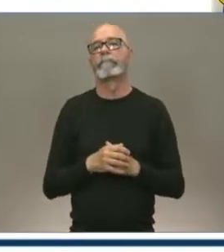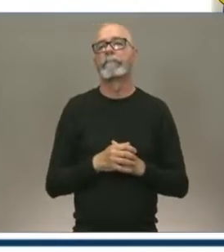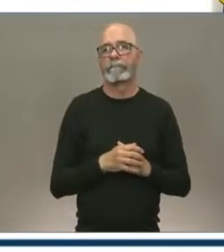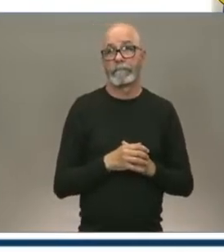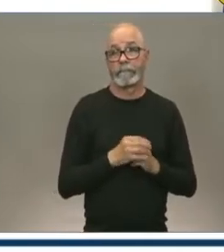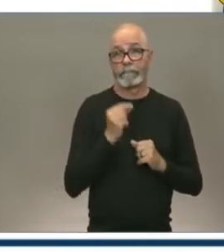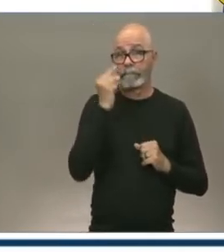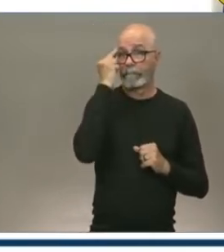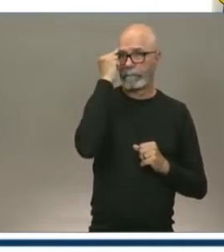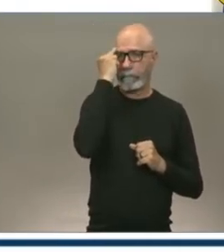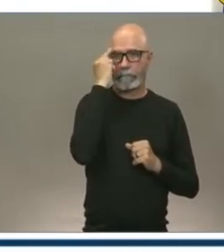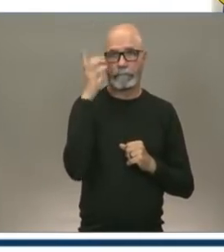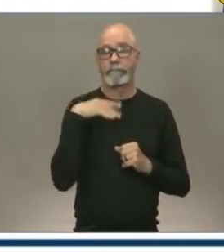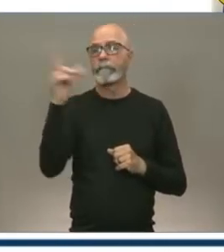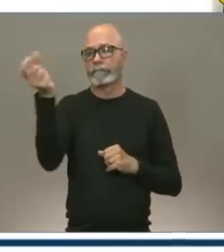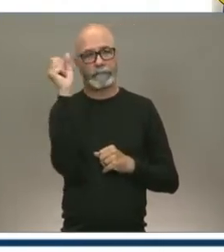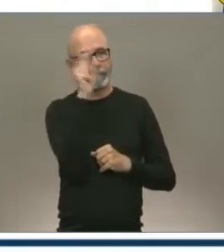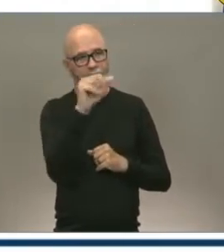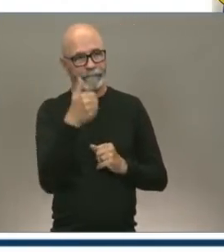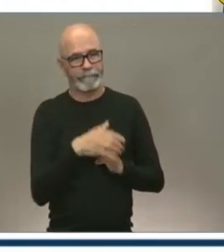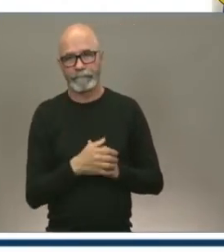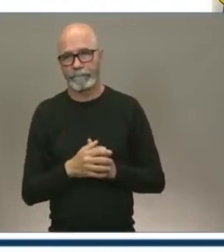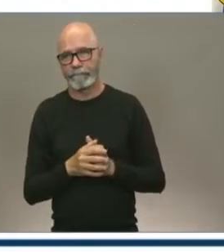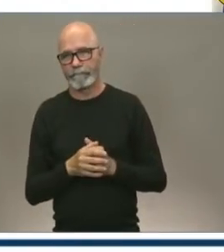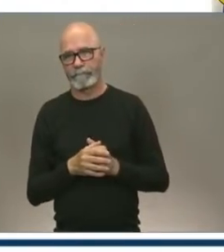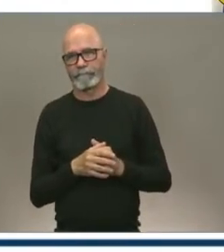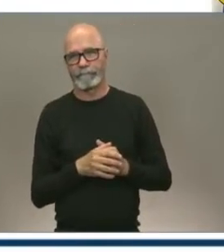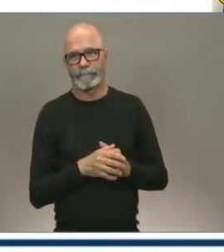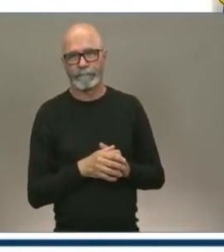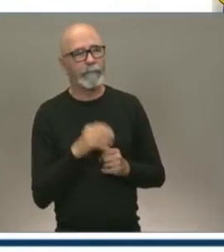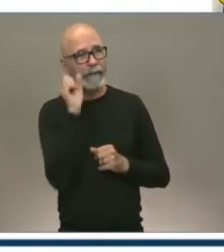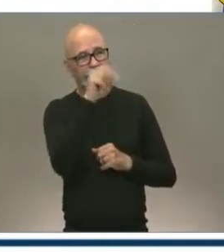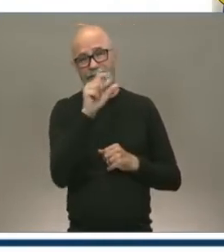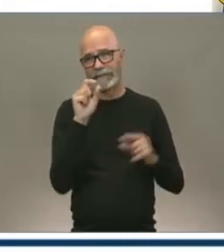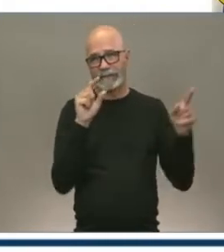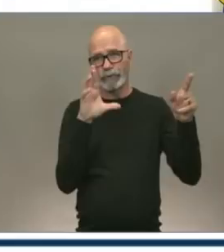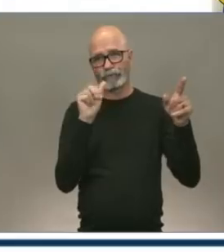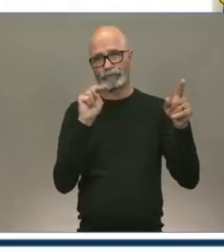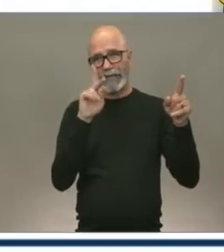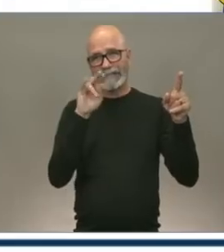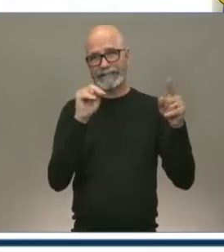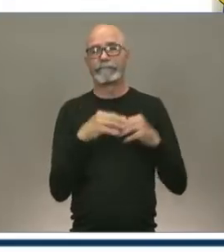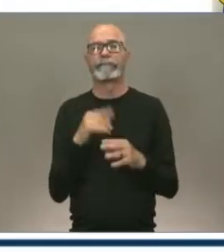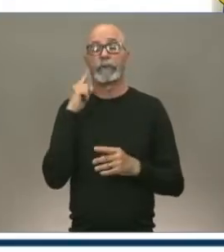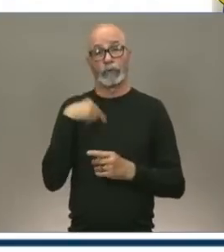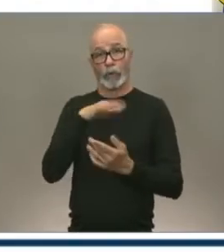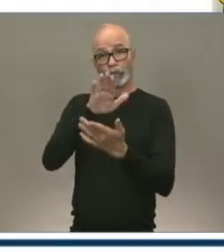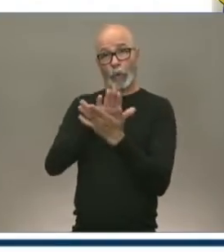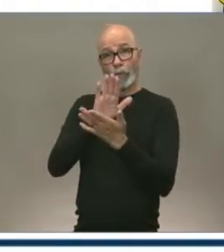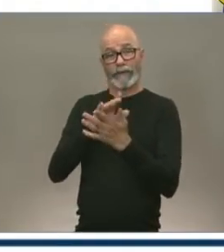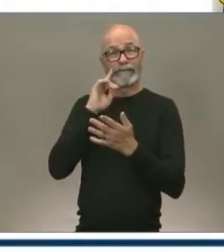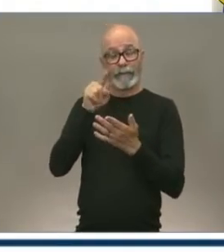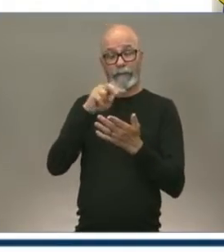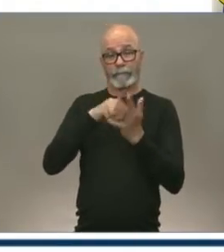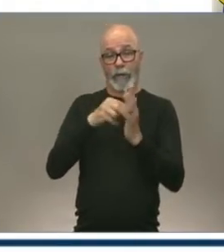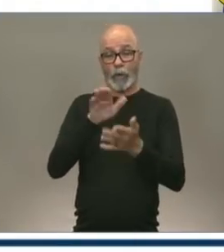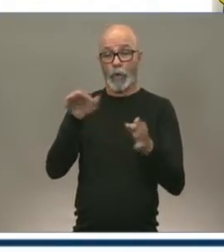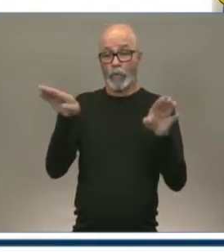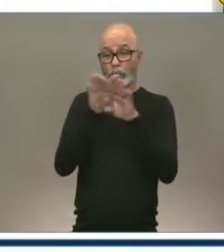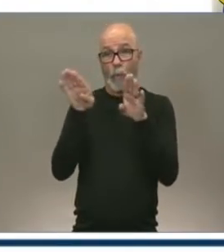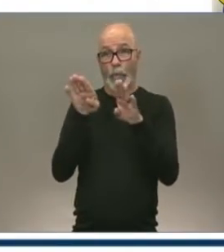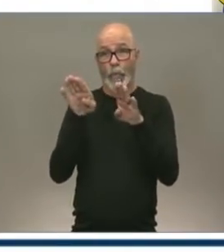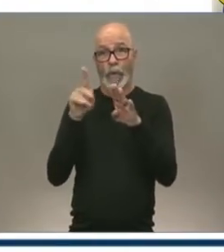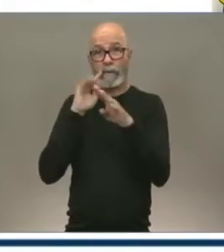theme. Premier, you mentioned school will be closed a week early. I assume this will affect exams